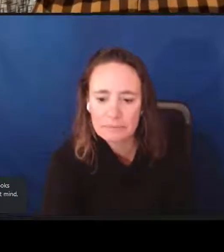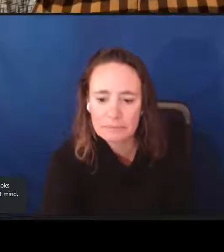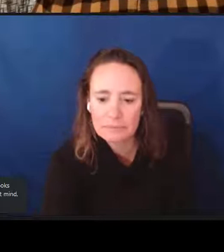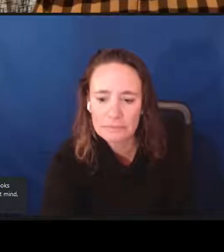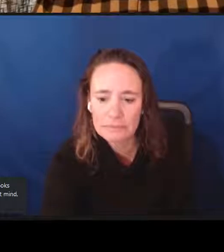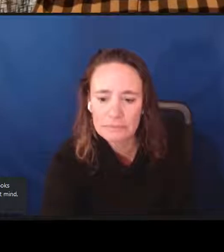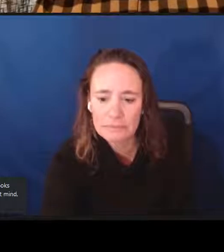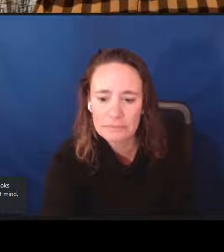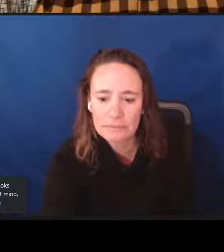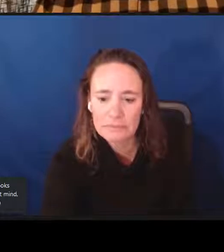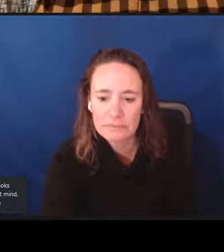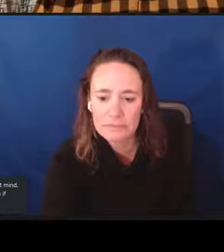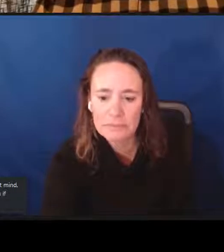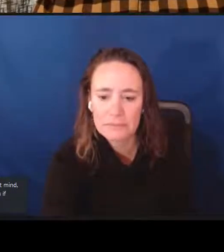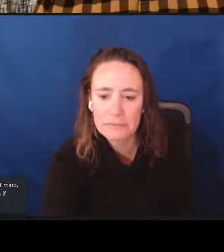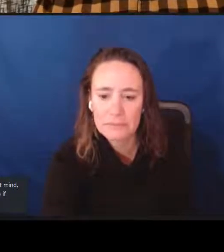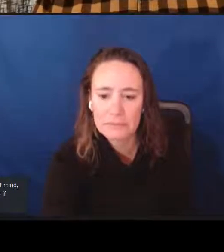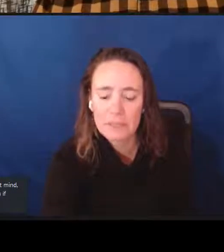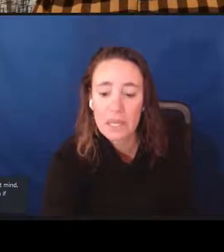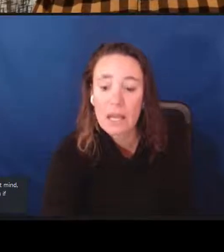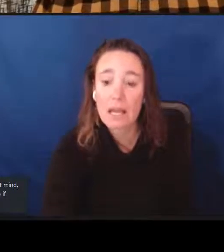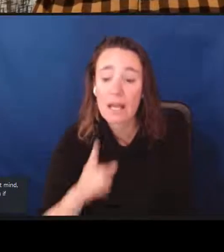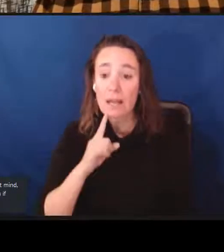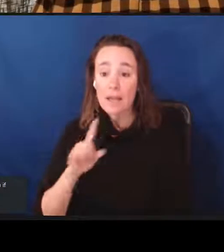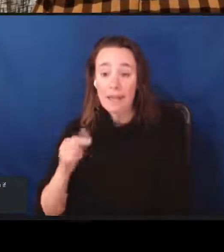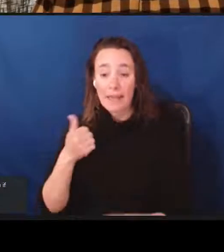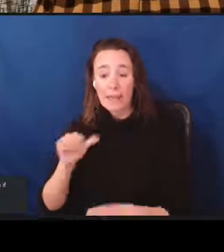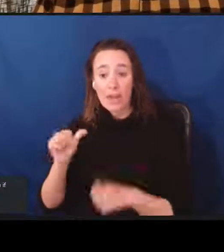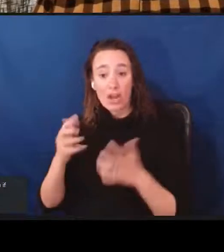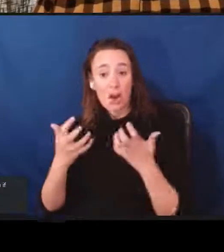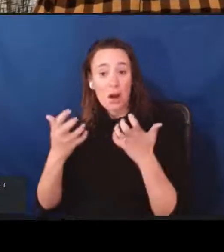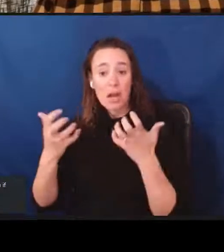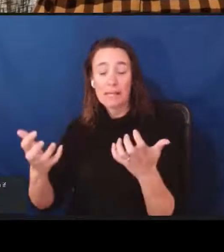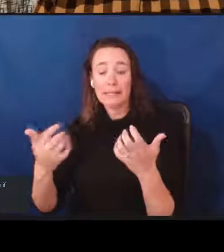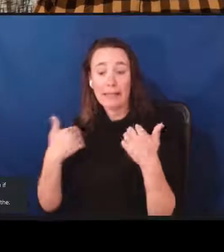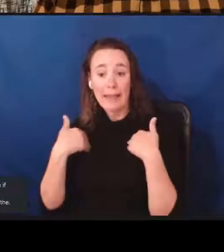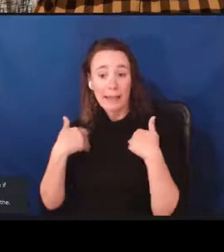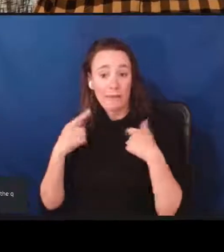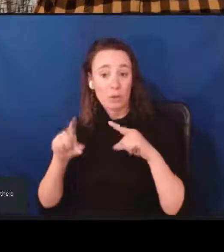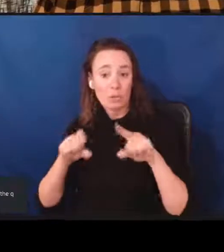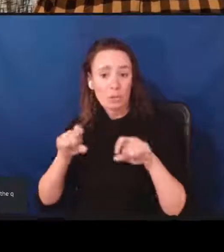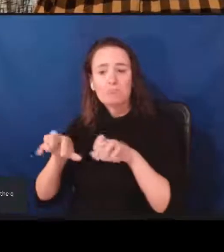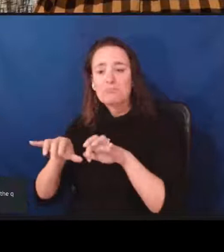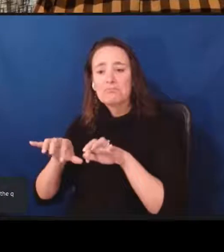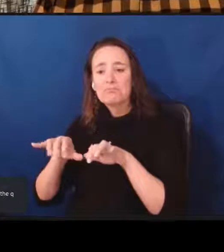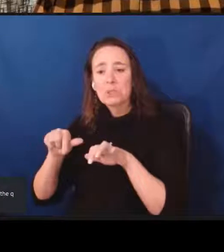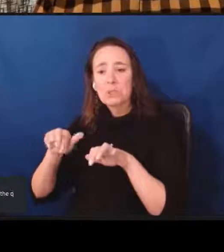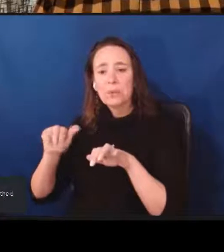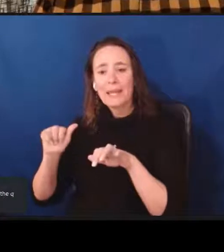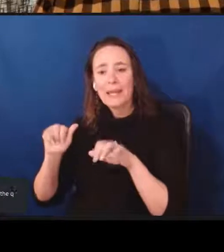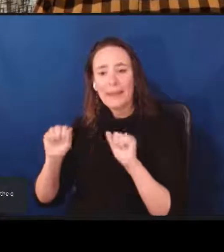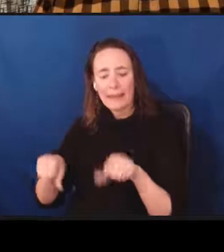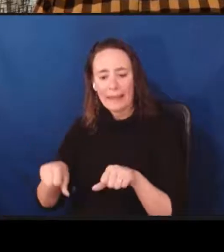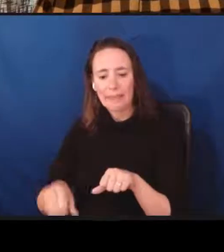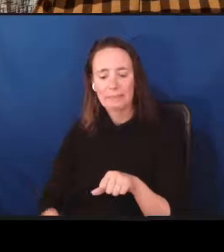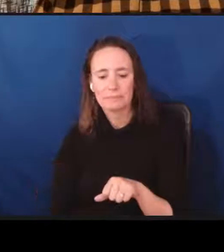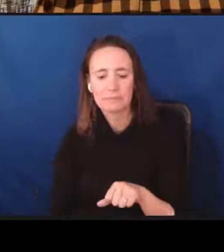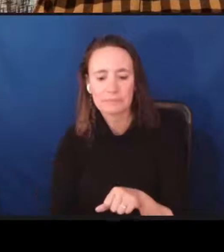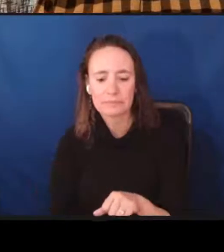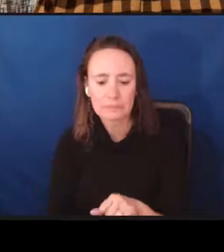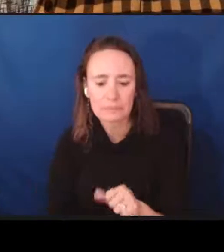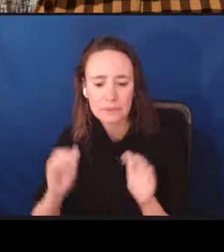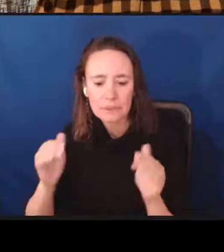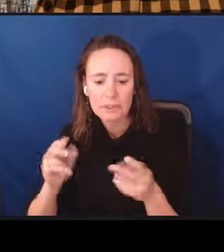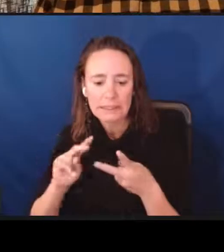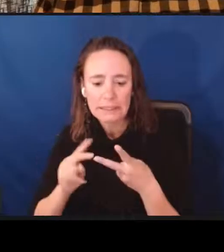just want to say too, if there's anyone in the audience that has questions, just go ahead and put them in the Q&A. Okay, so this question